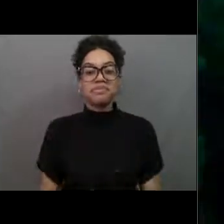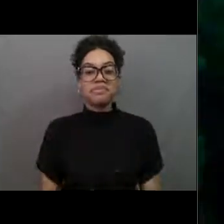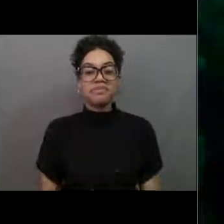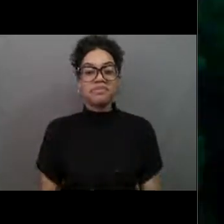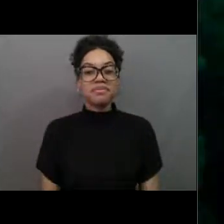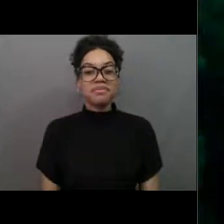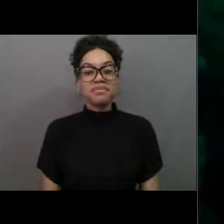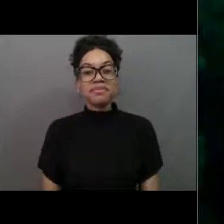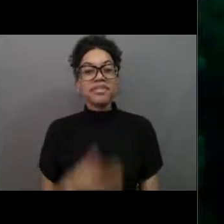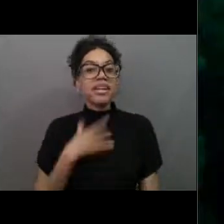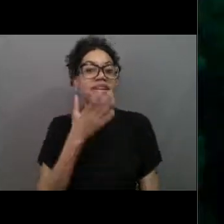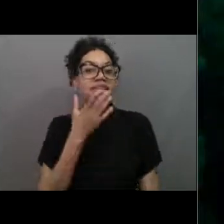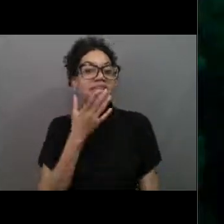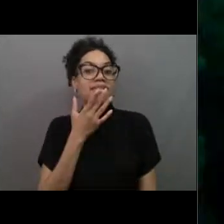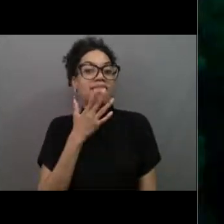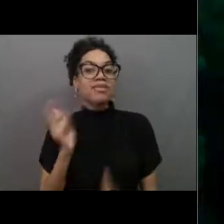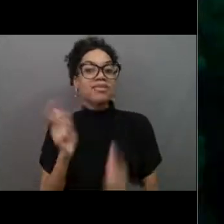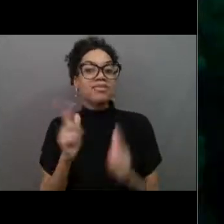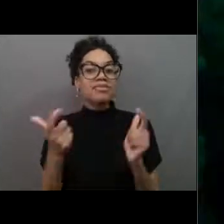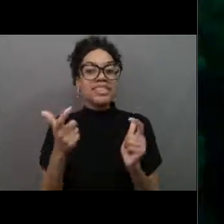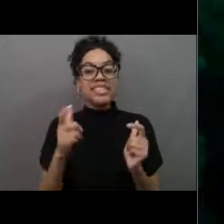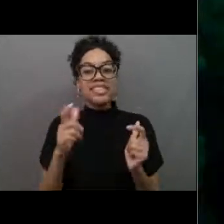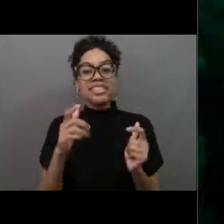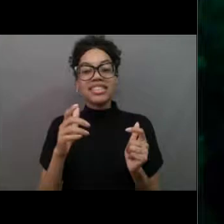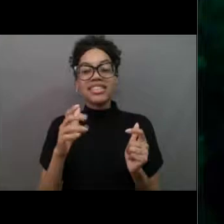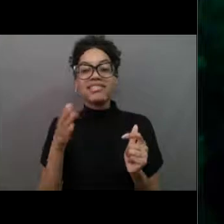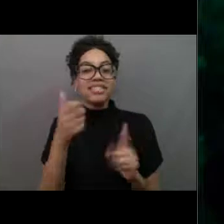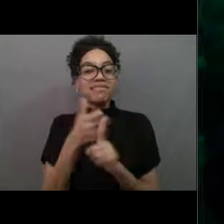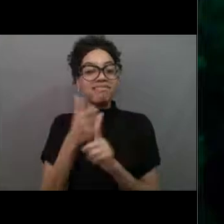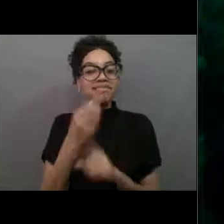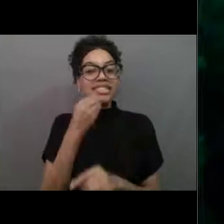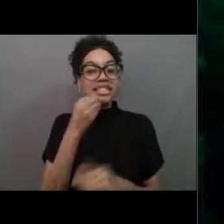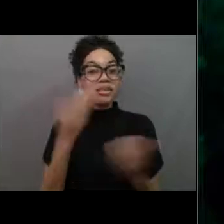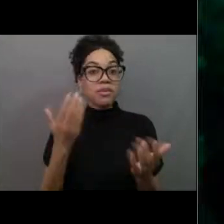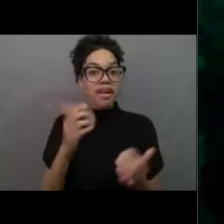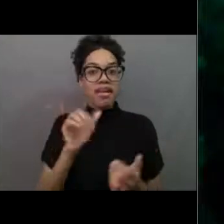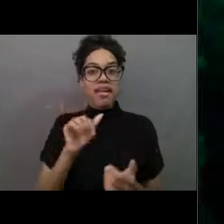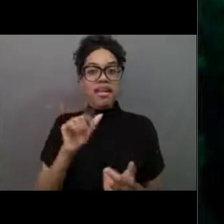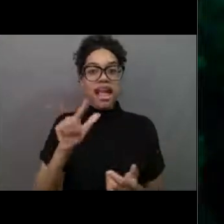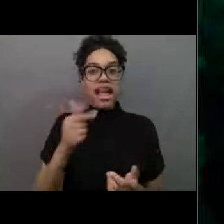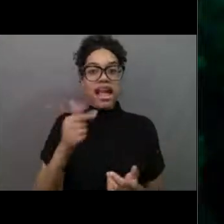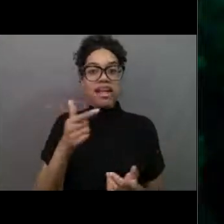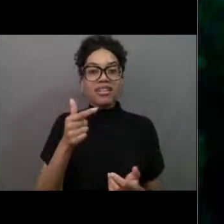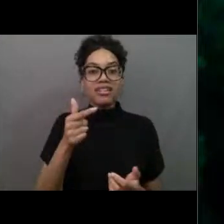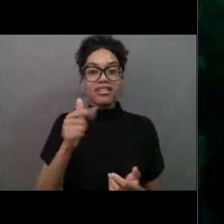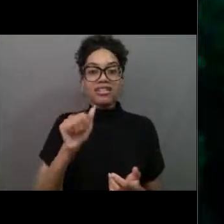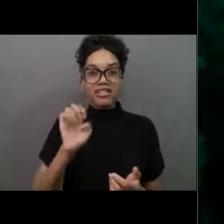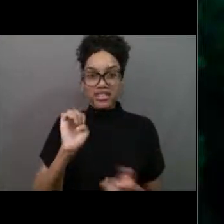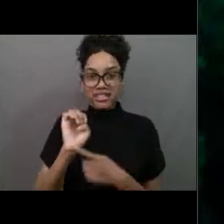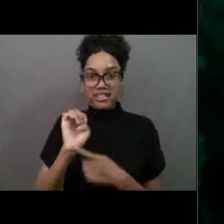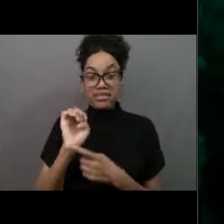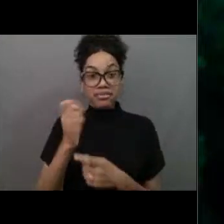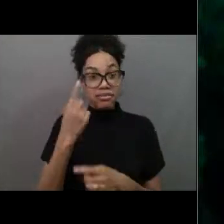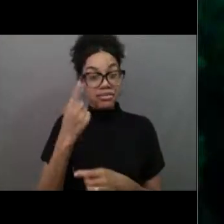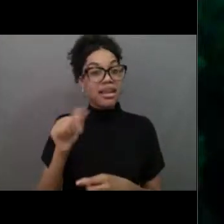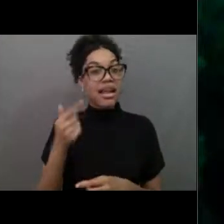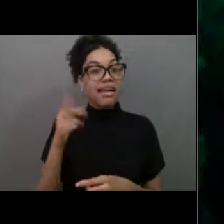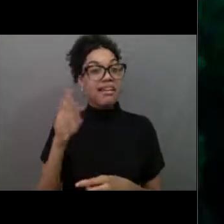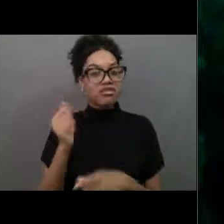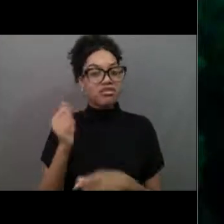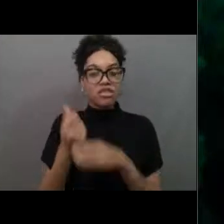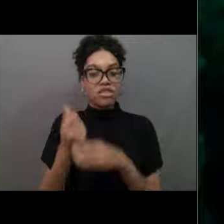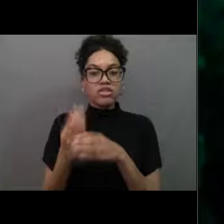have colorful algae-eating fish, and this is a really important task on the reef because algae grows faster than coral. If something wasn't